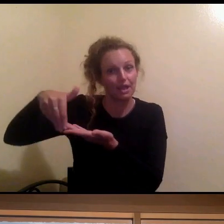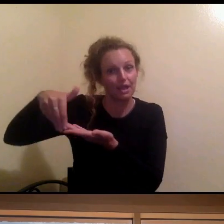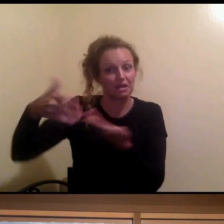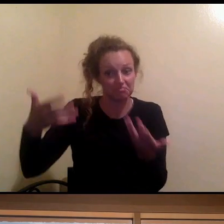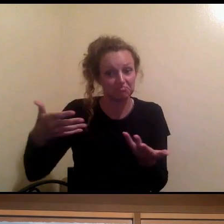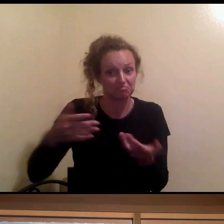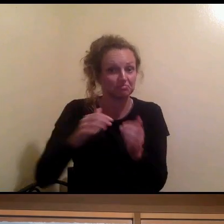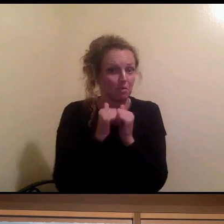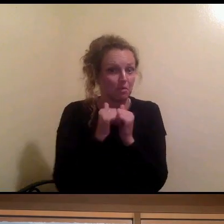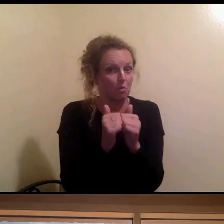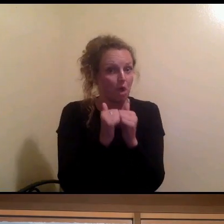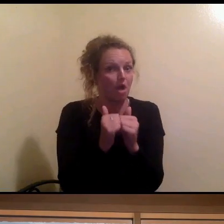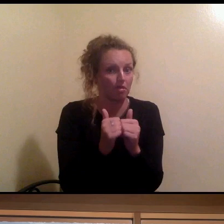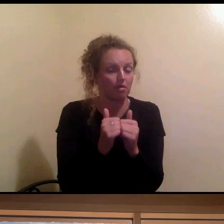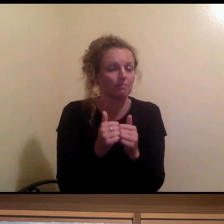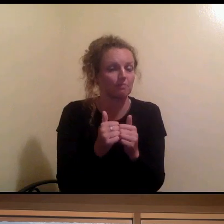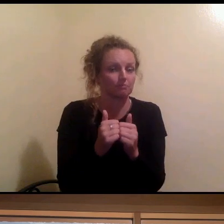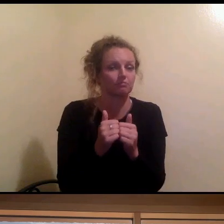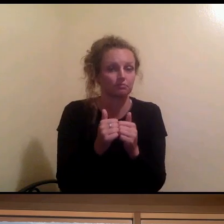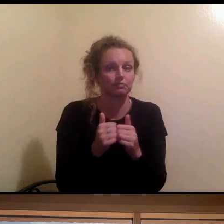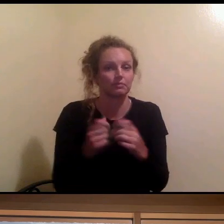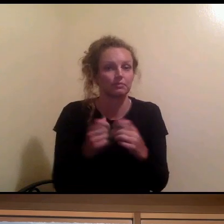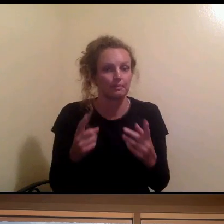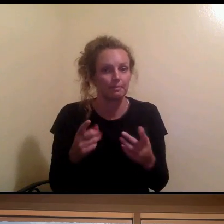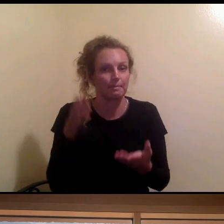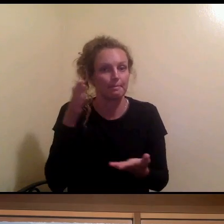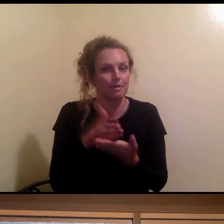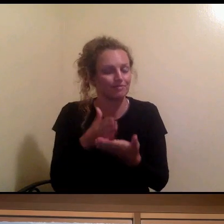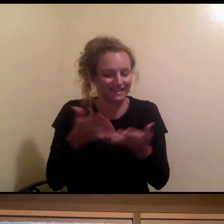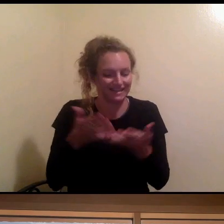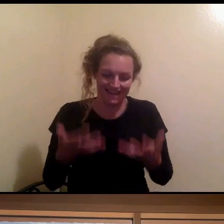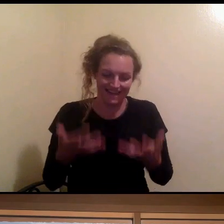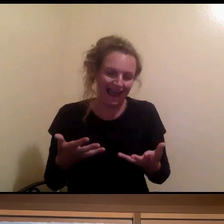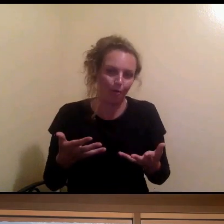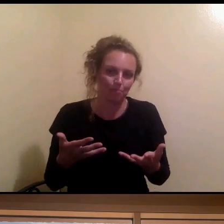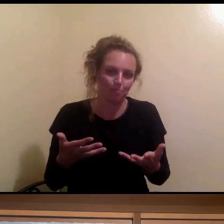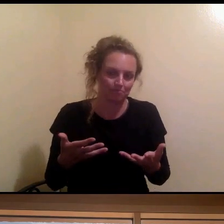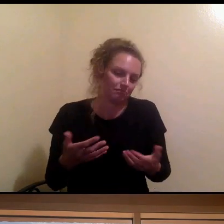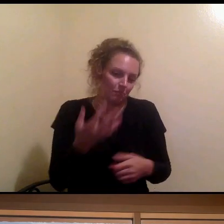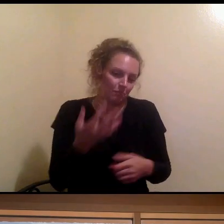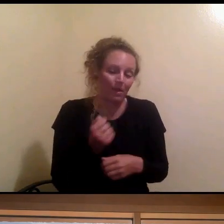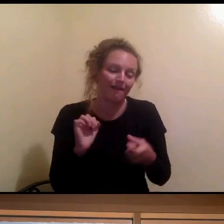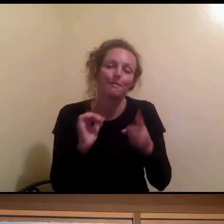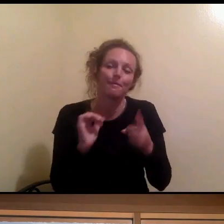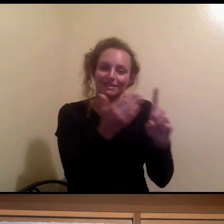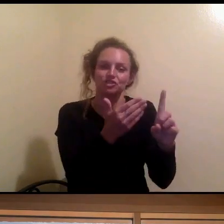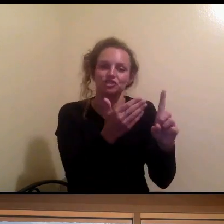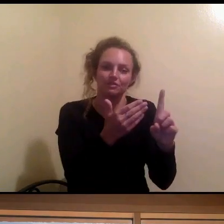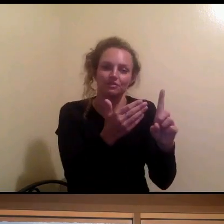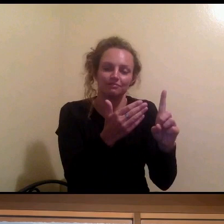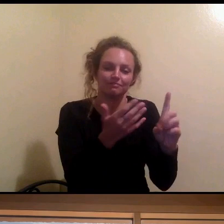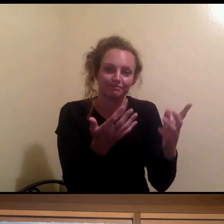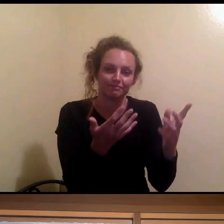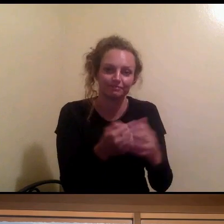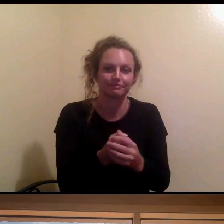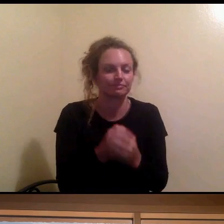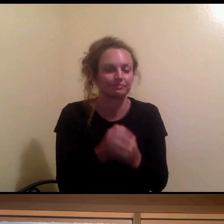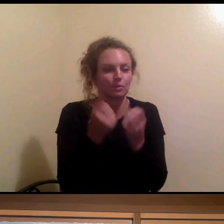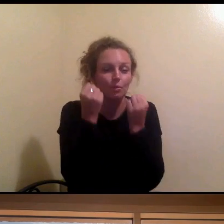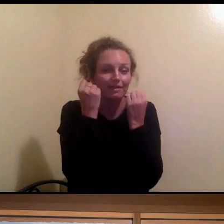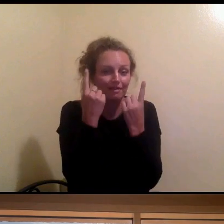throughout all of this is we're now on a mission, frankly, and we understand that the impact travel has